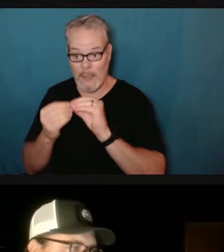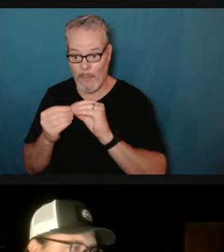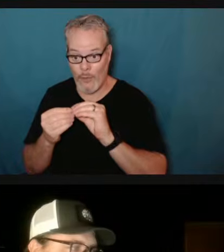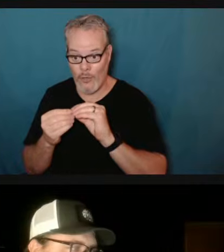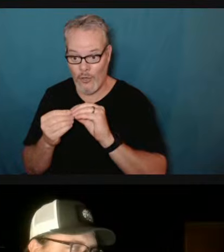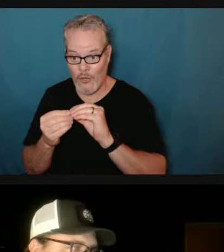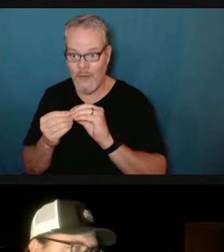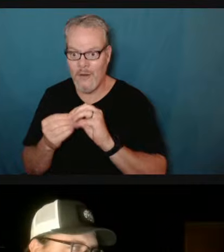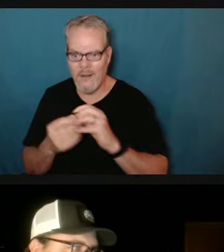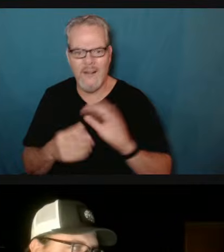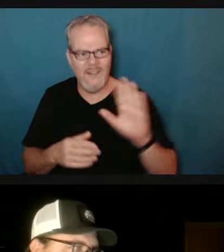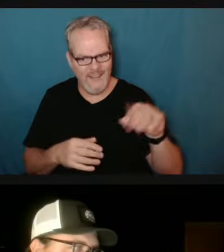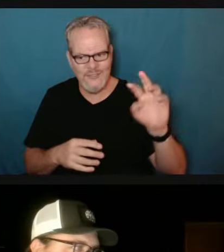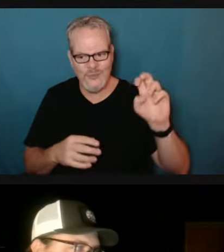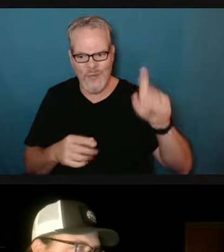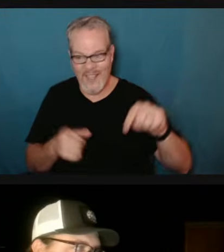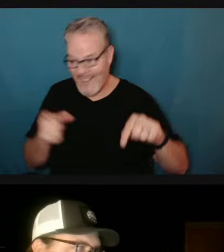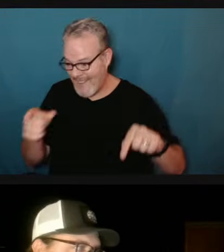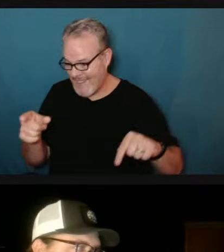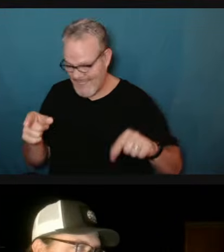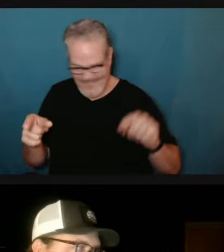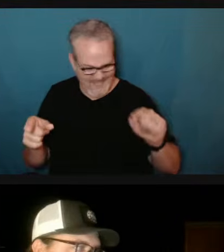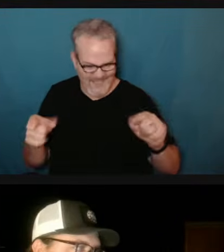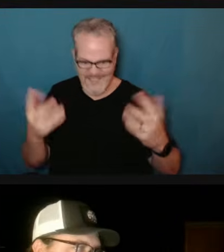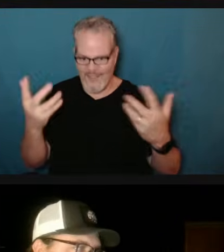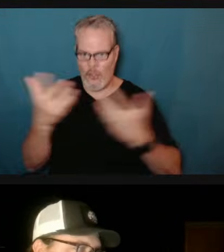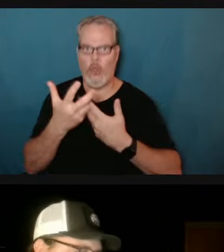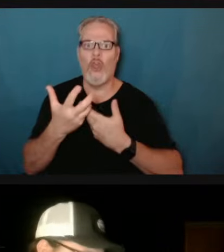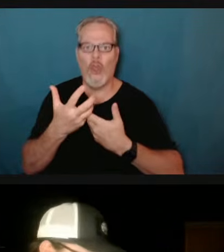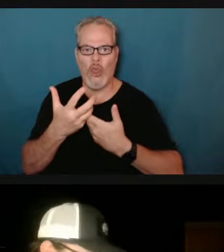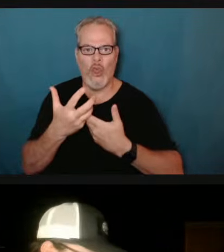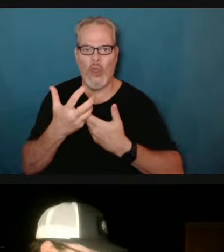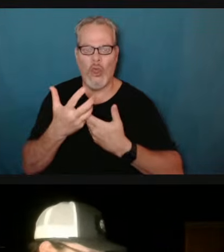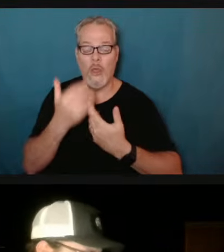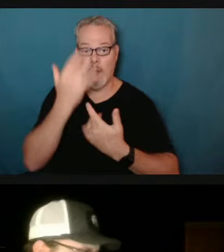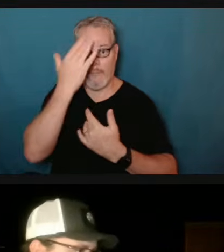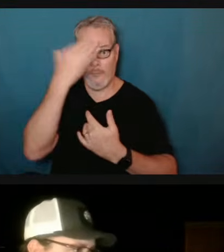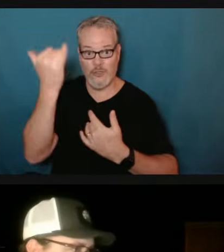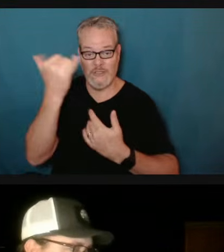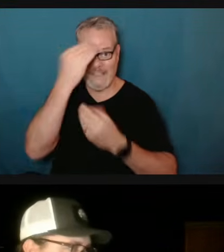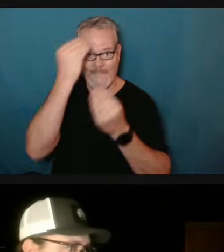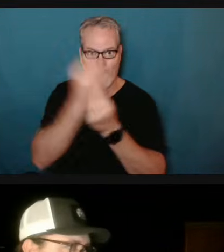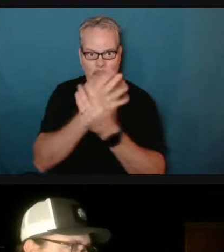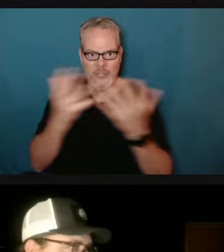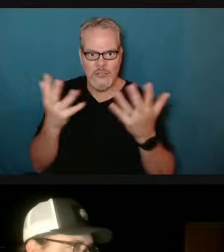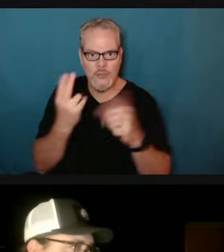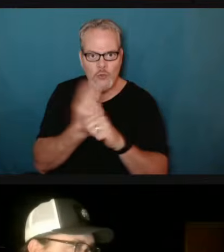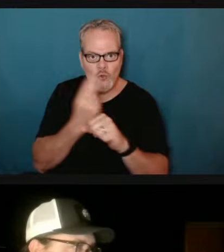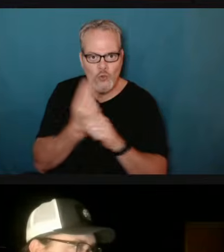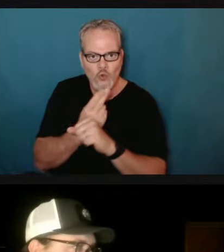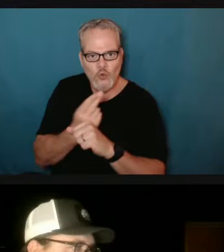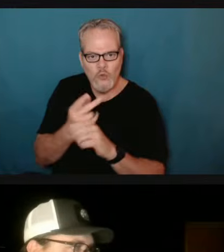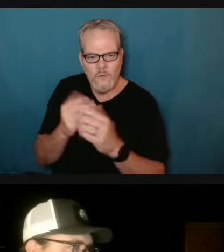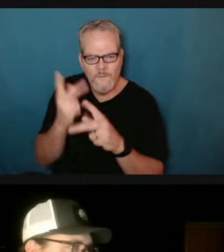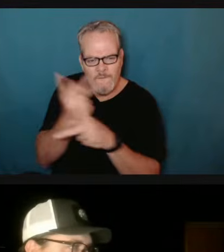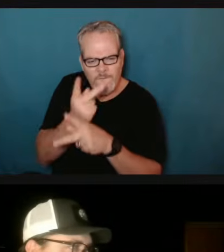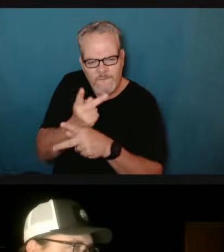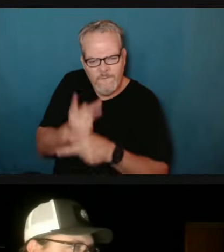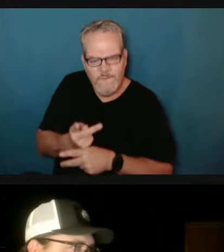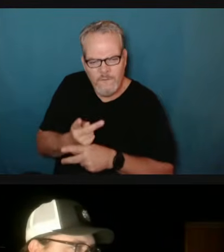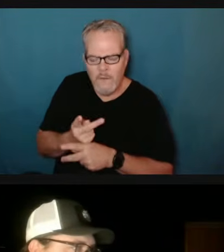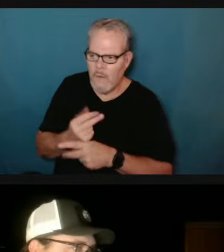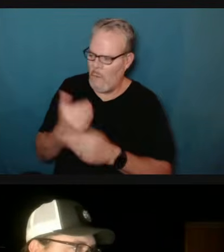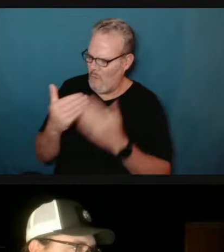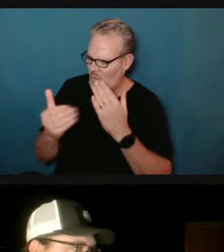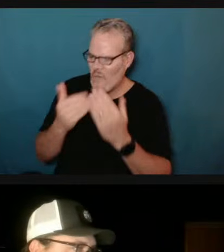It is okay that the numbers don't match because of the information that it takes to calculate the magnitudes. In any case, it was a very large